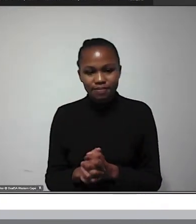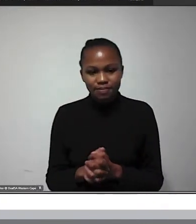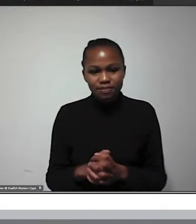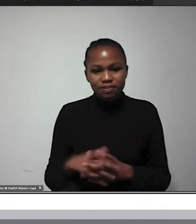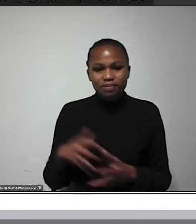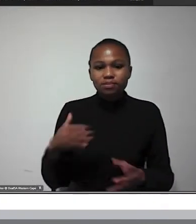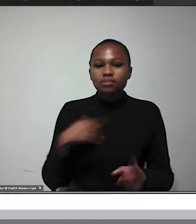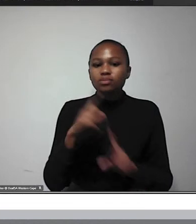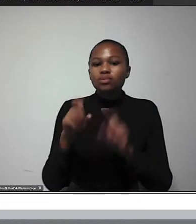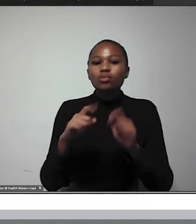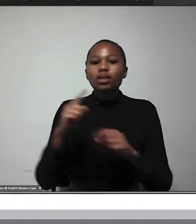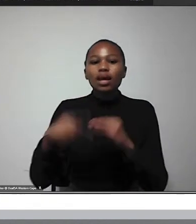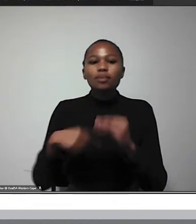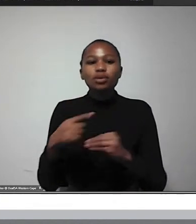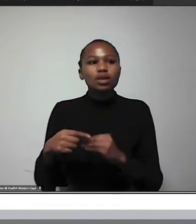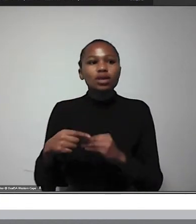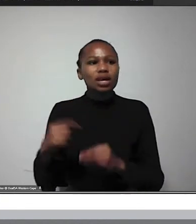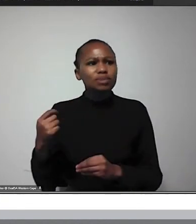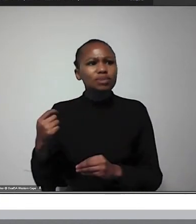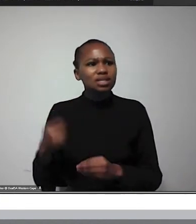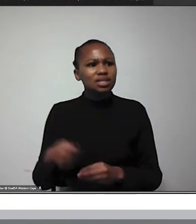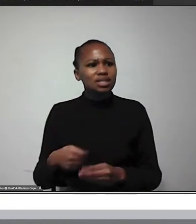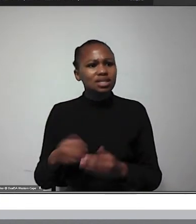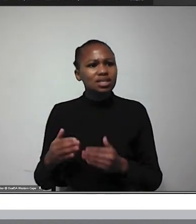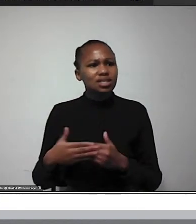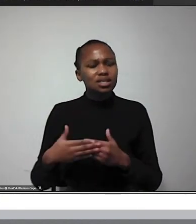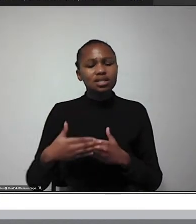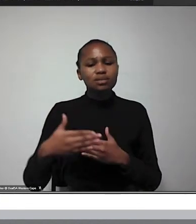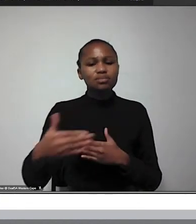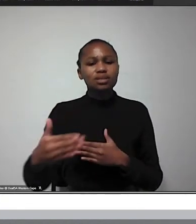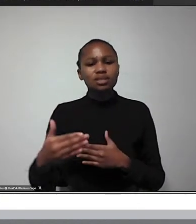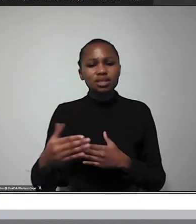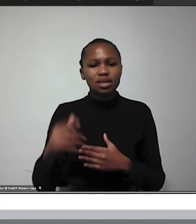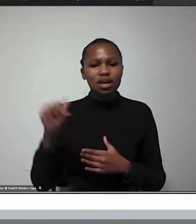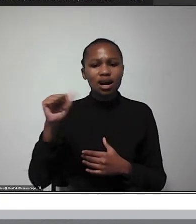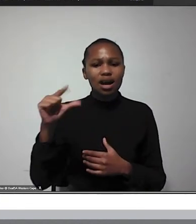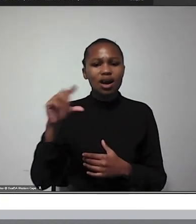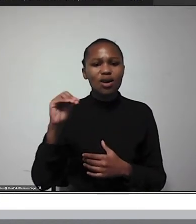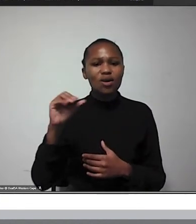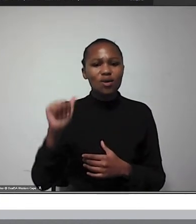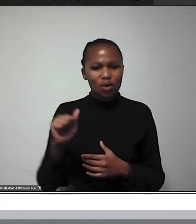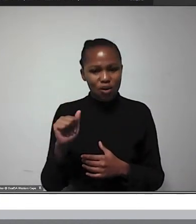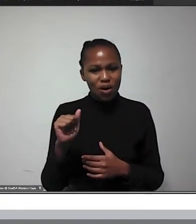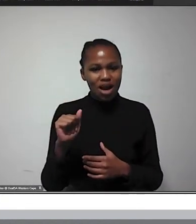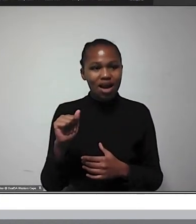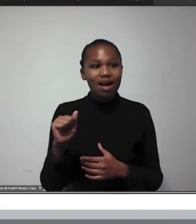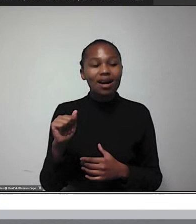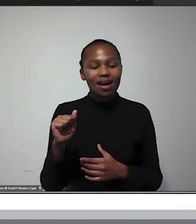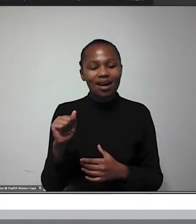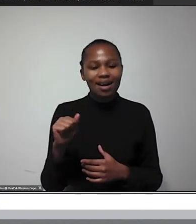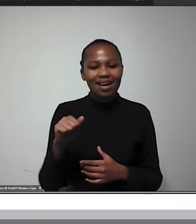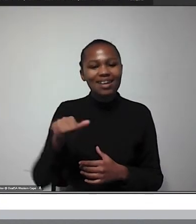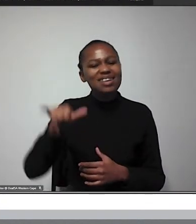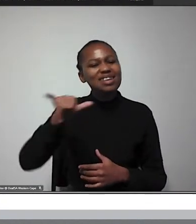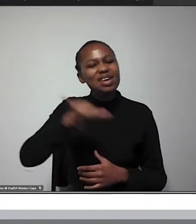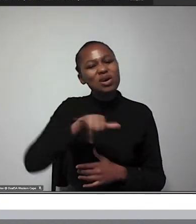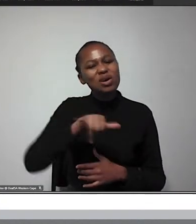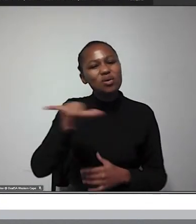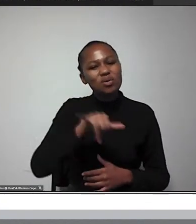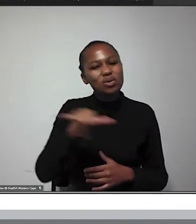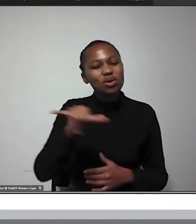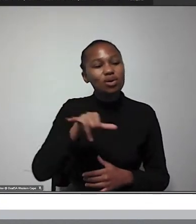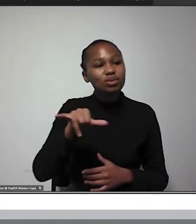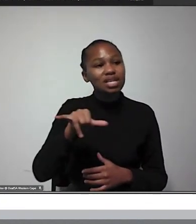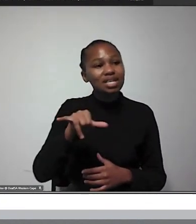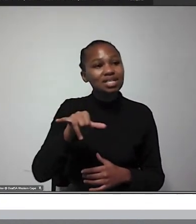expanding provisions or lobbying for the expansion of provisions under AGOA, I wasn't quite clear which particular components